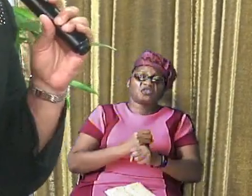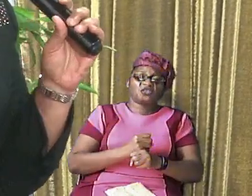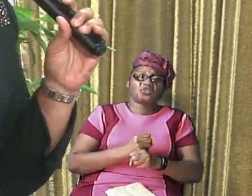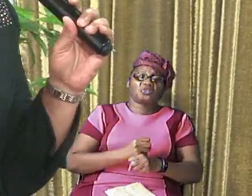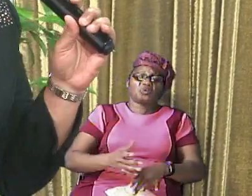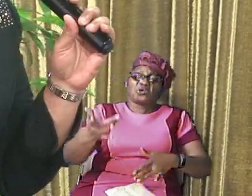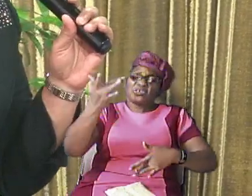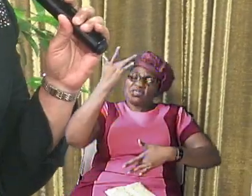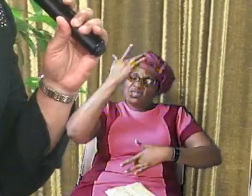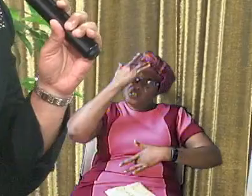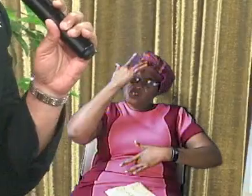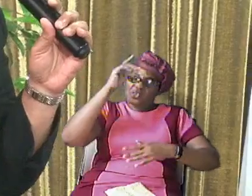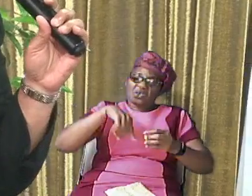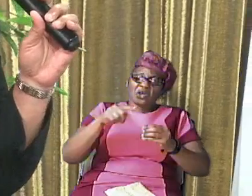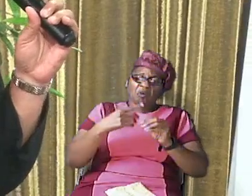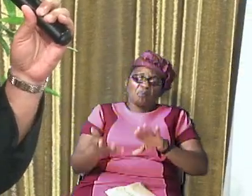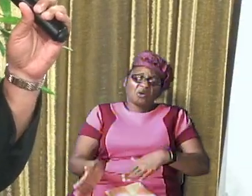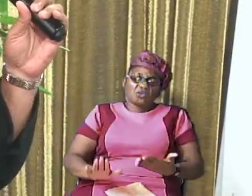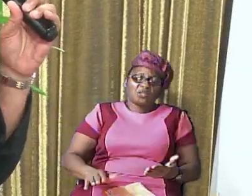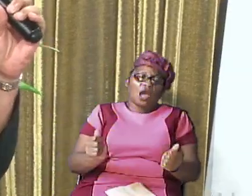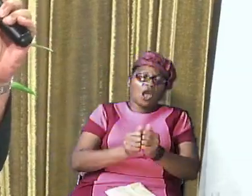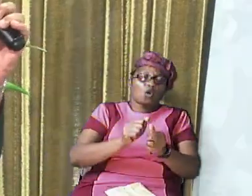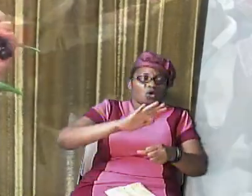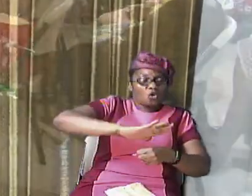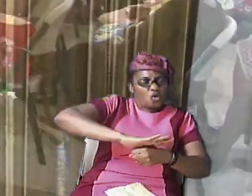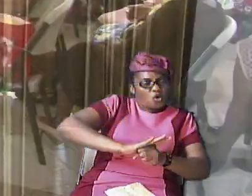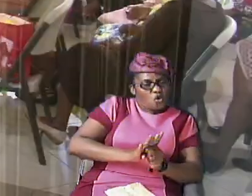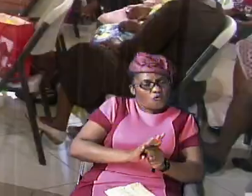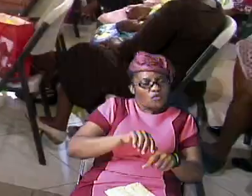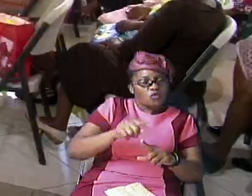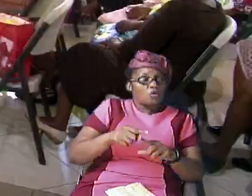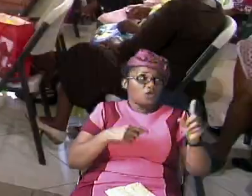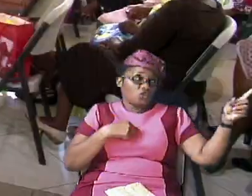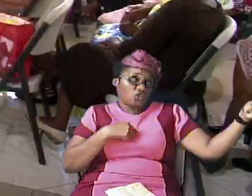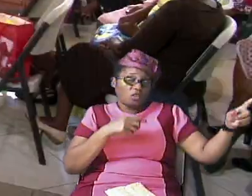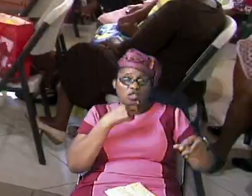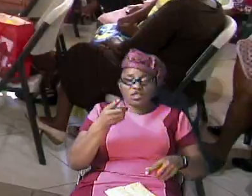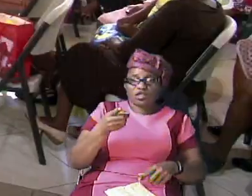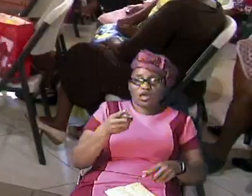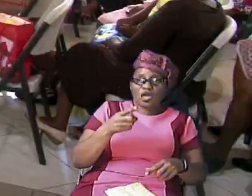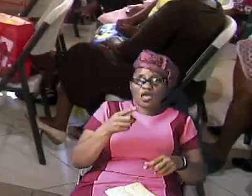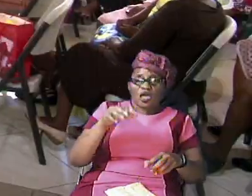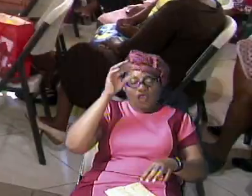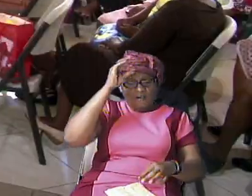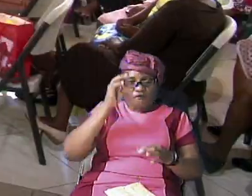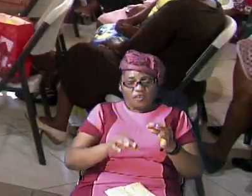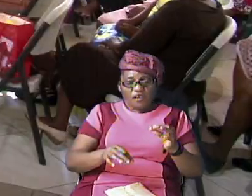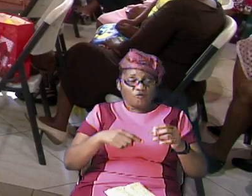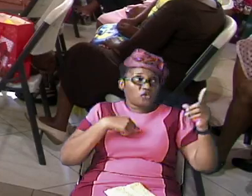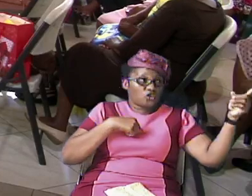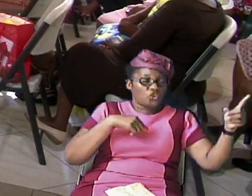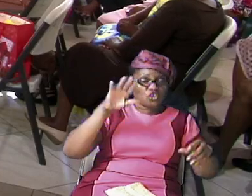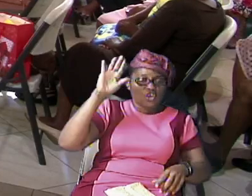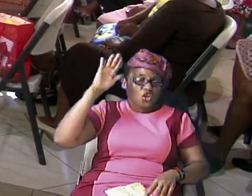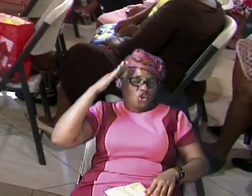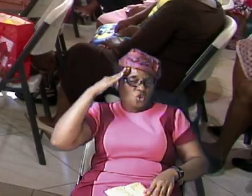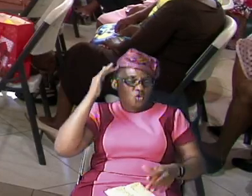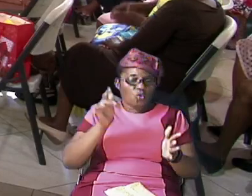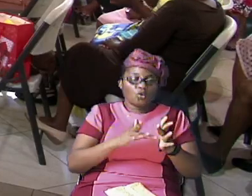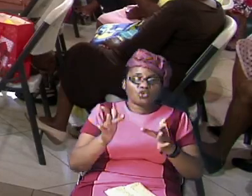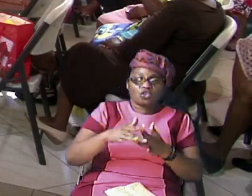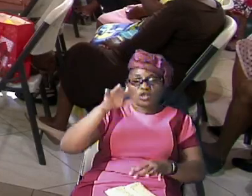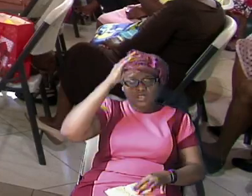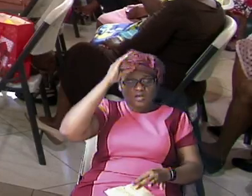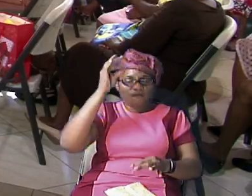So when I say God is faithful, I know he's faithful. So don't look at me like you don't know that he's